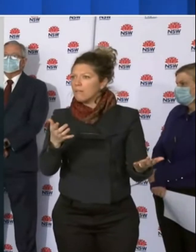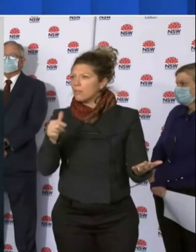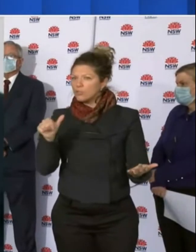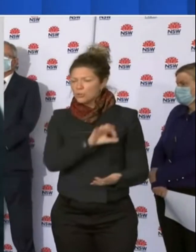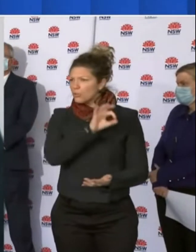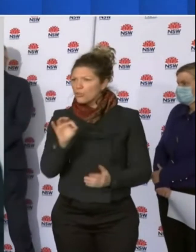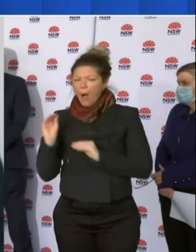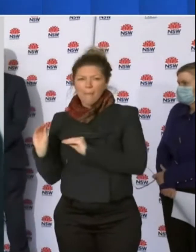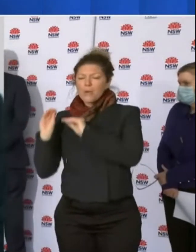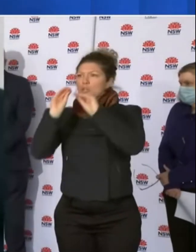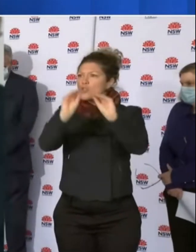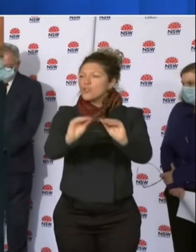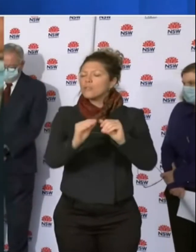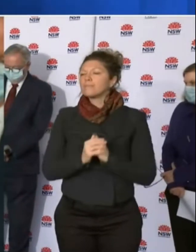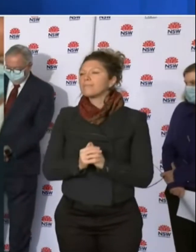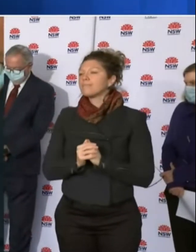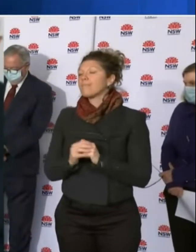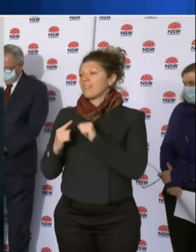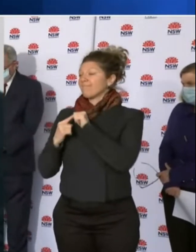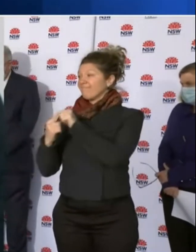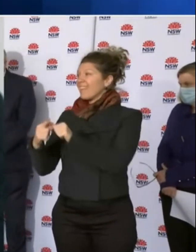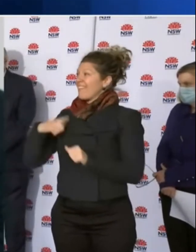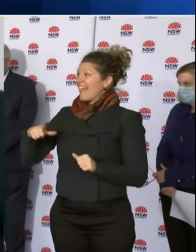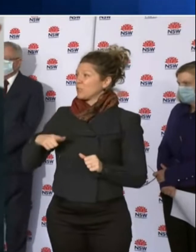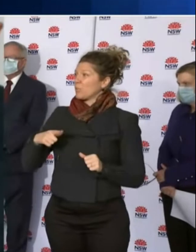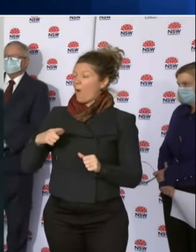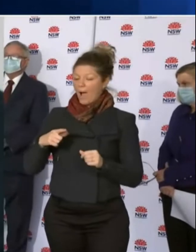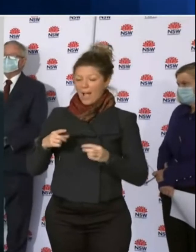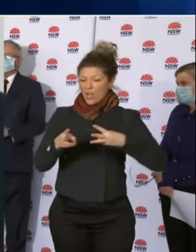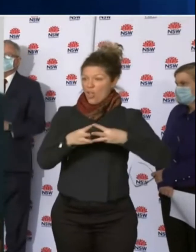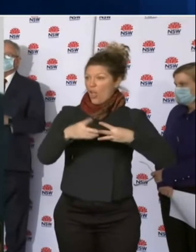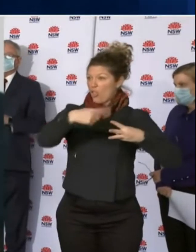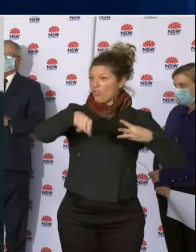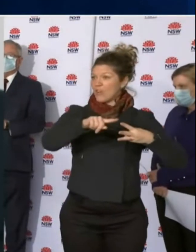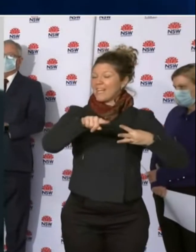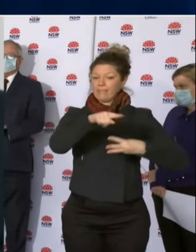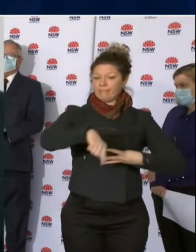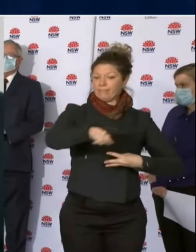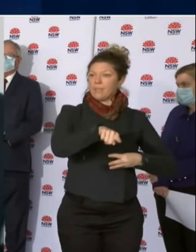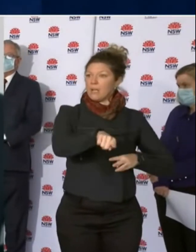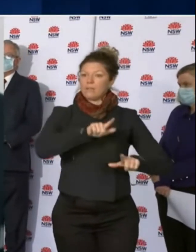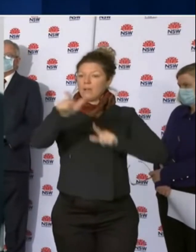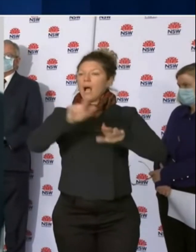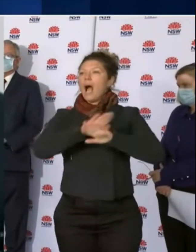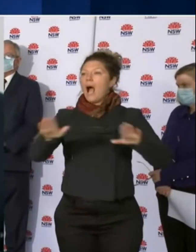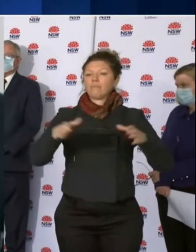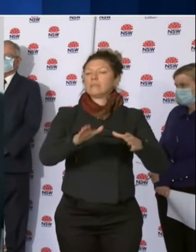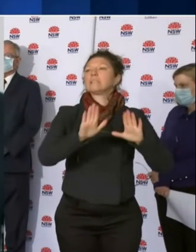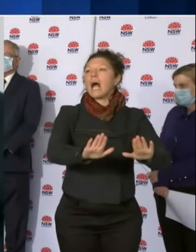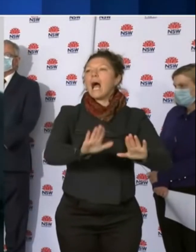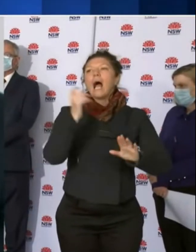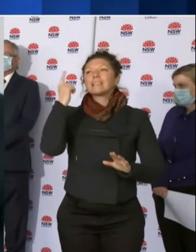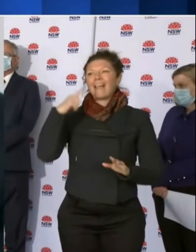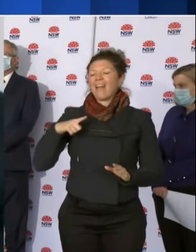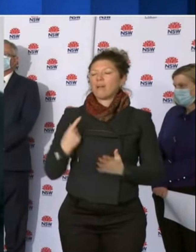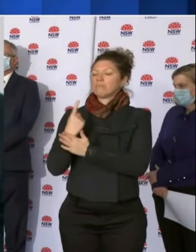recommendations in relation to travel to the regions, and that's why those 3 particular LGAs, people from those LGAs can't go to the regions for critical